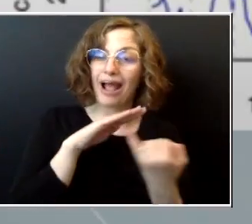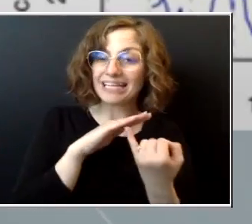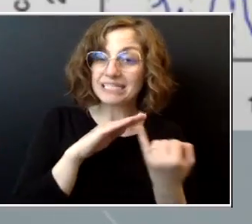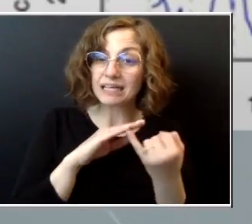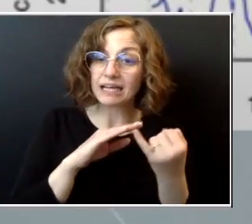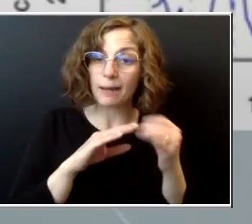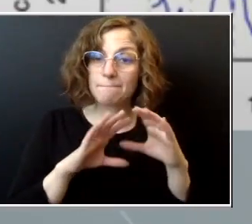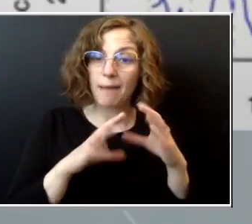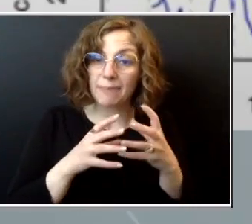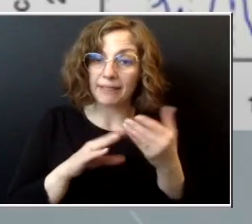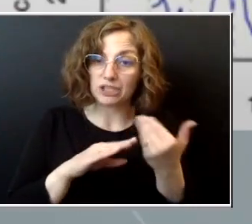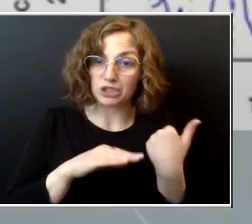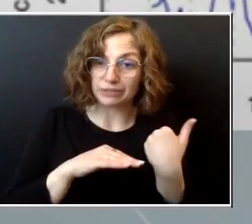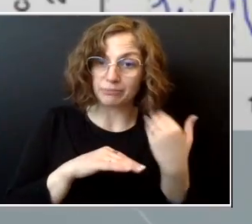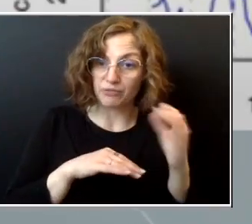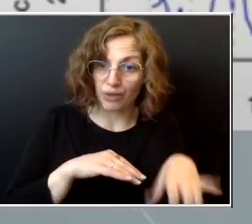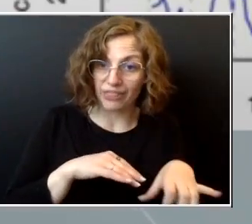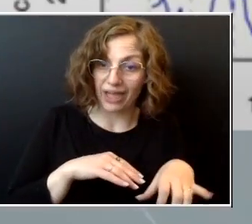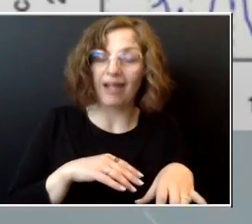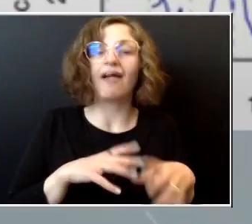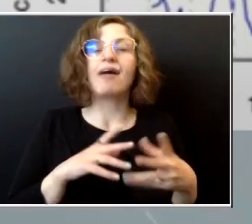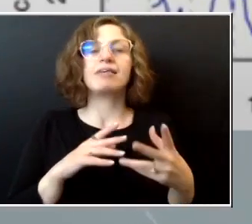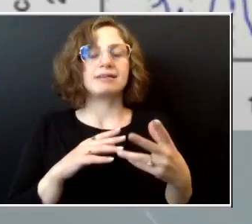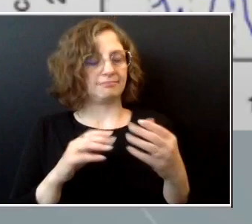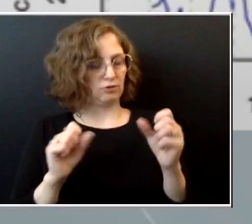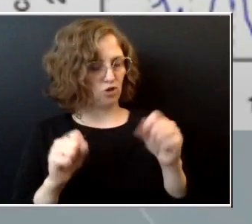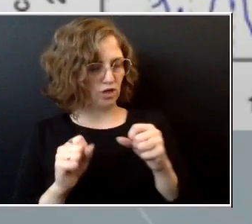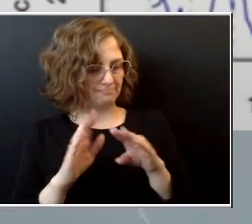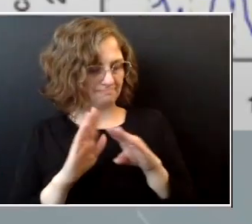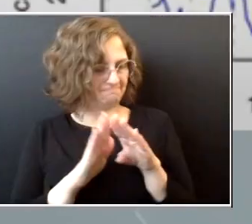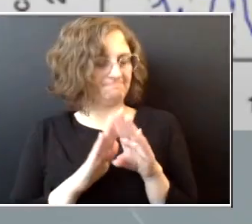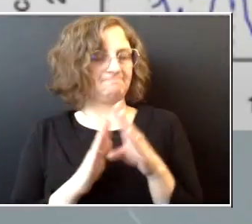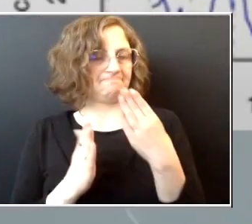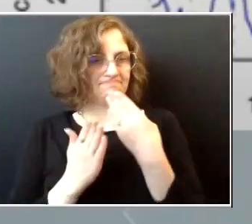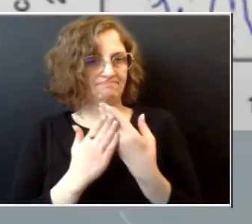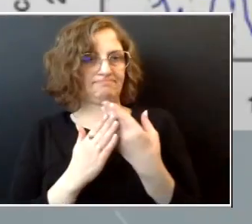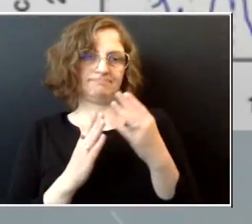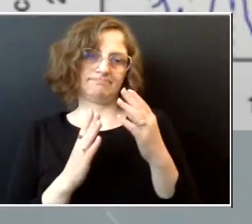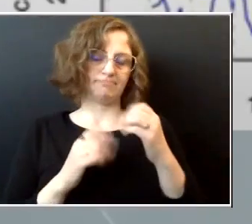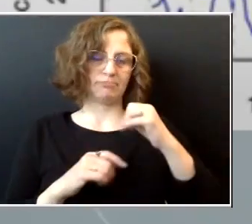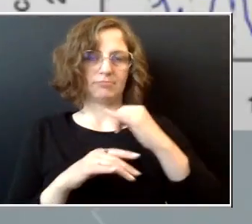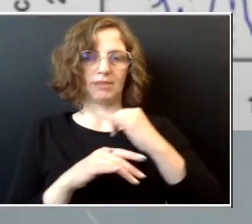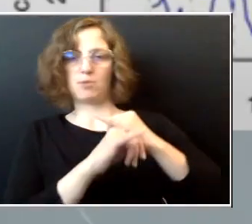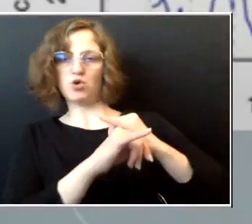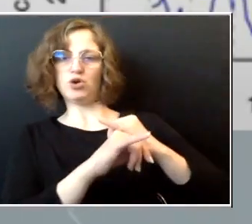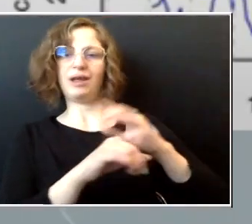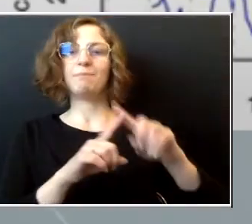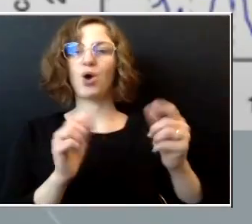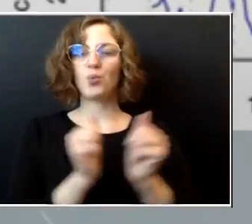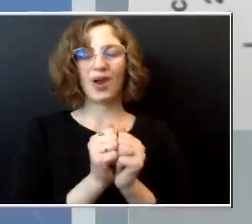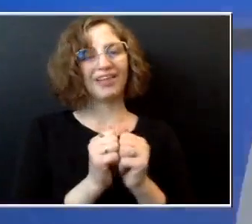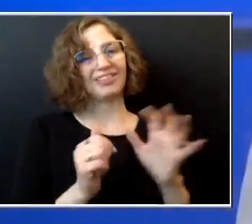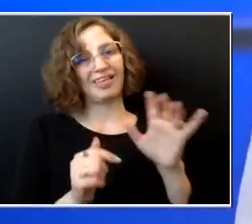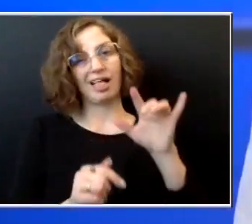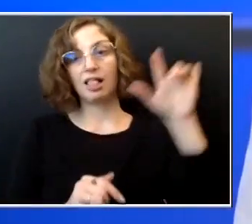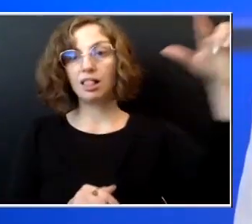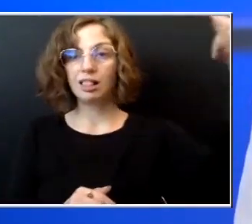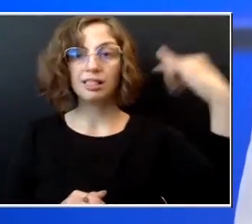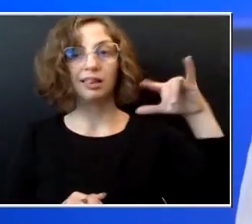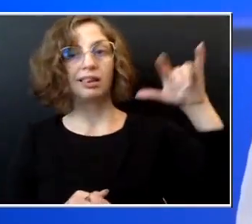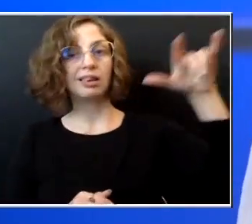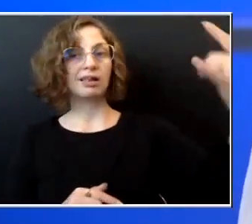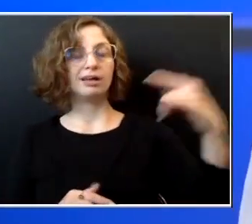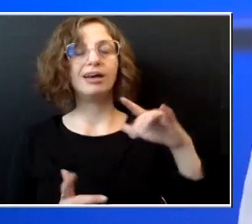in 2 years. But with air travel, you're bringing in many more new strains, and you fall into the usual pattern of yearly